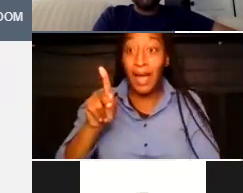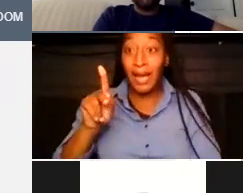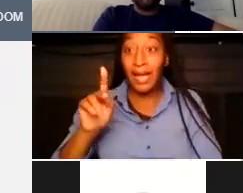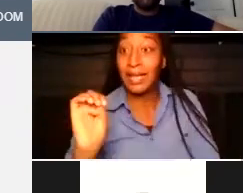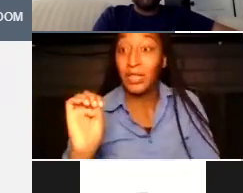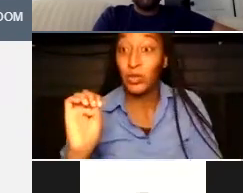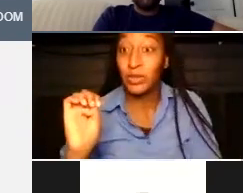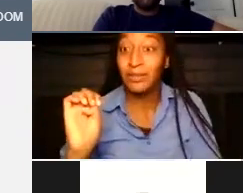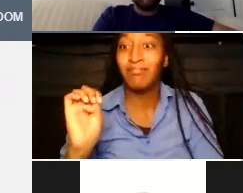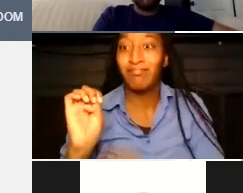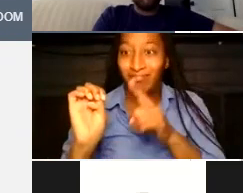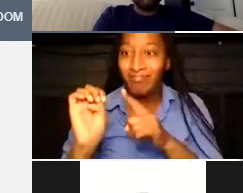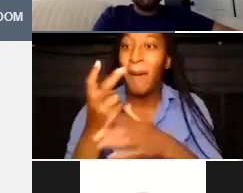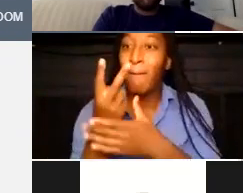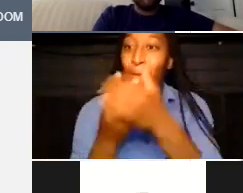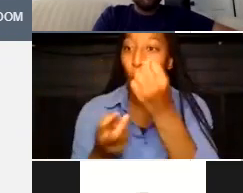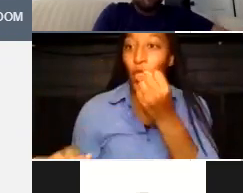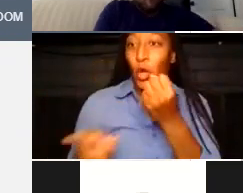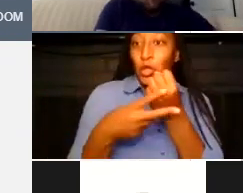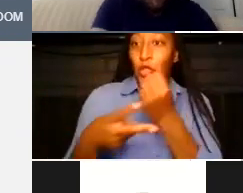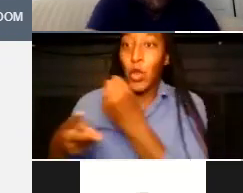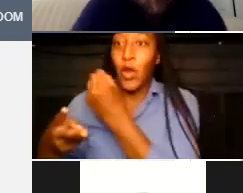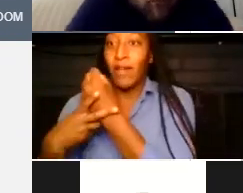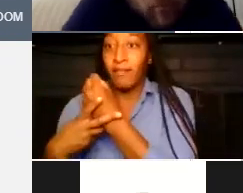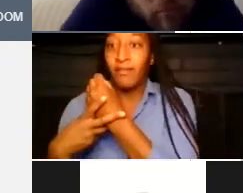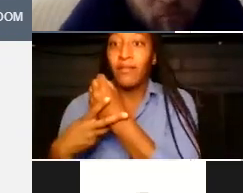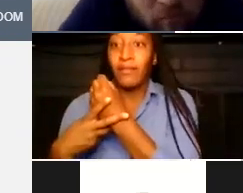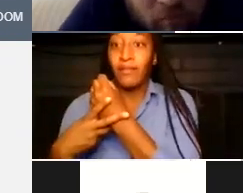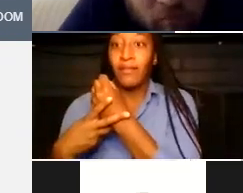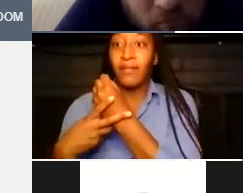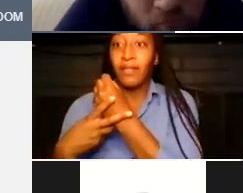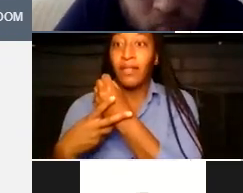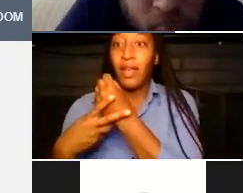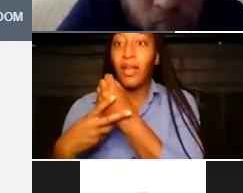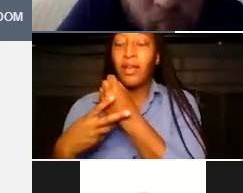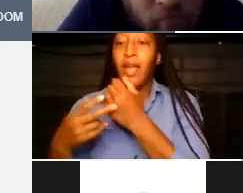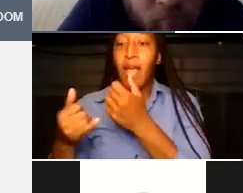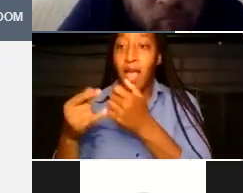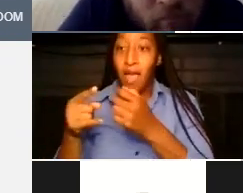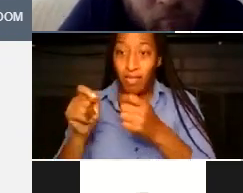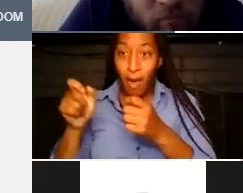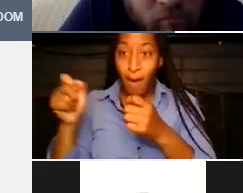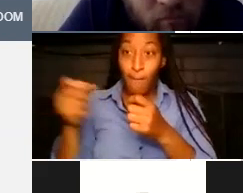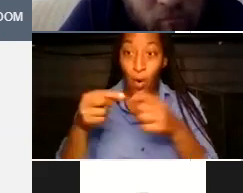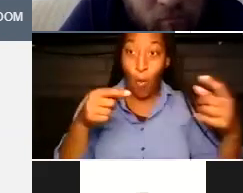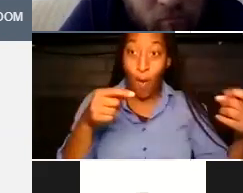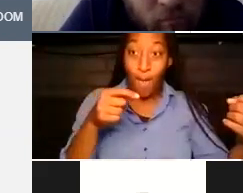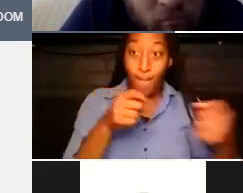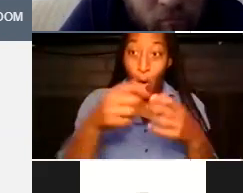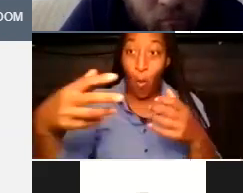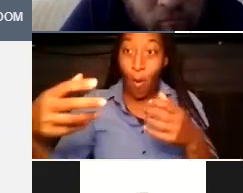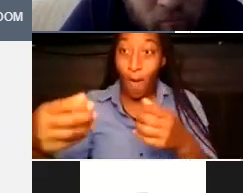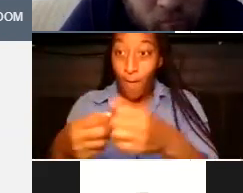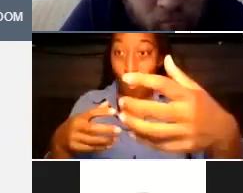the pool table. Okay. And what we do is we only focus on one